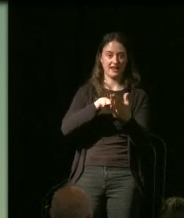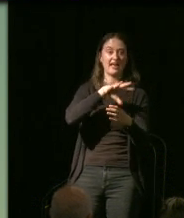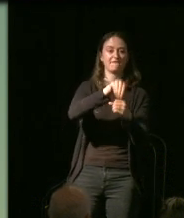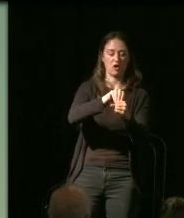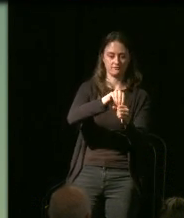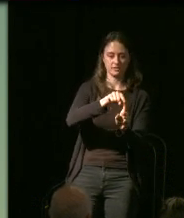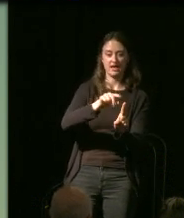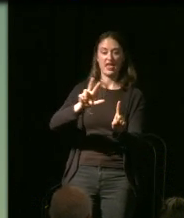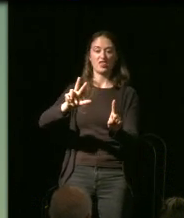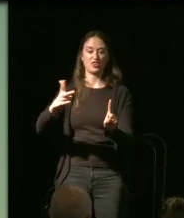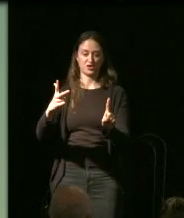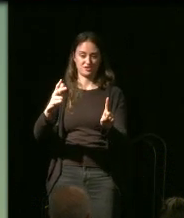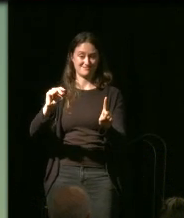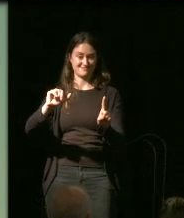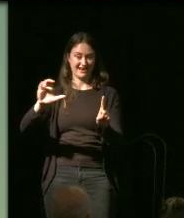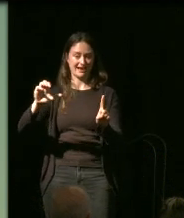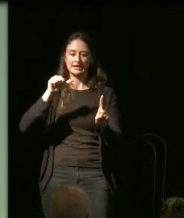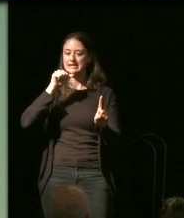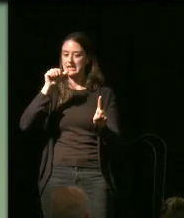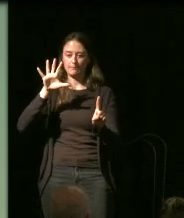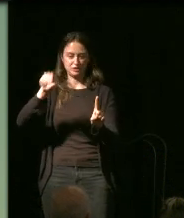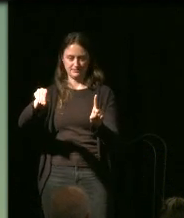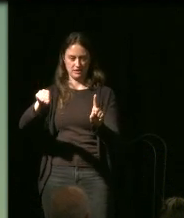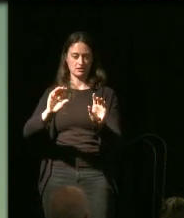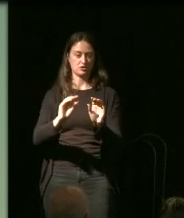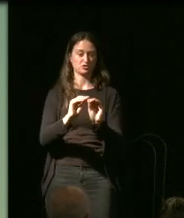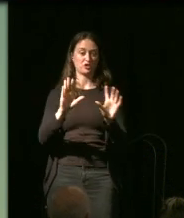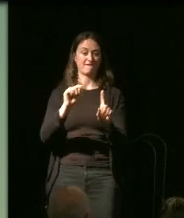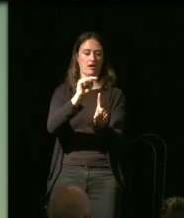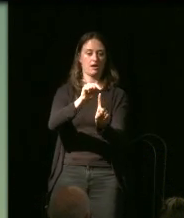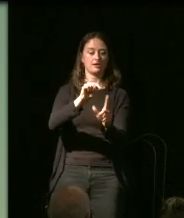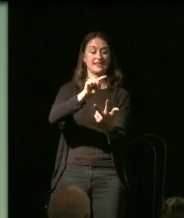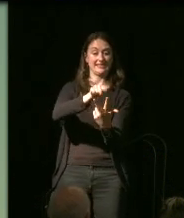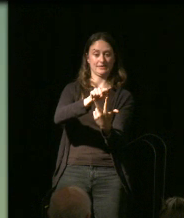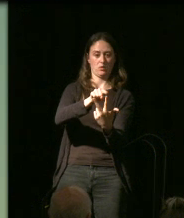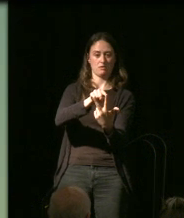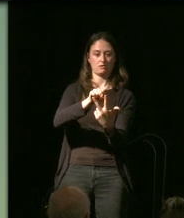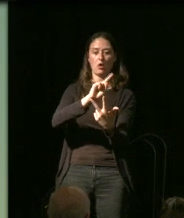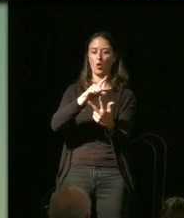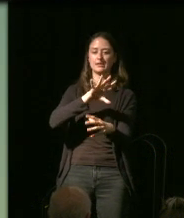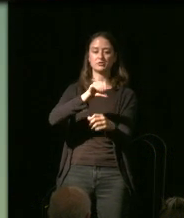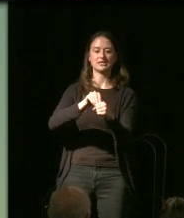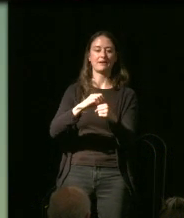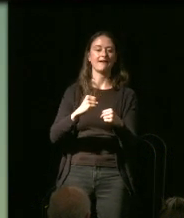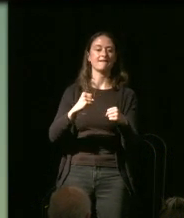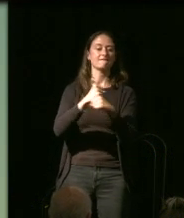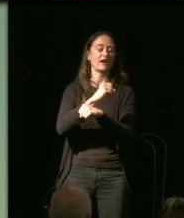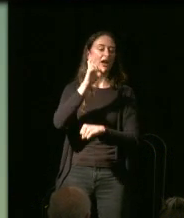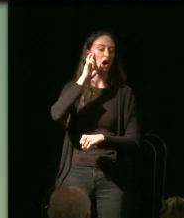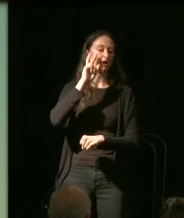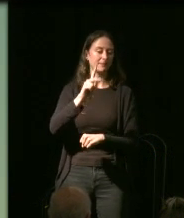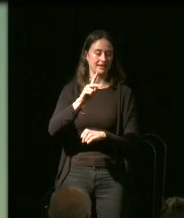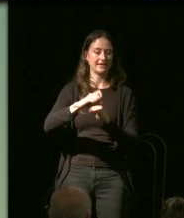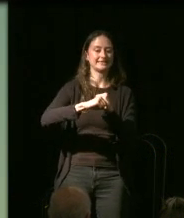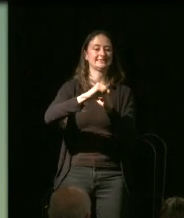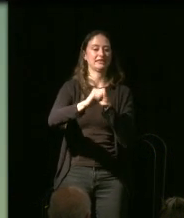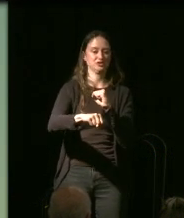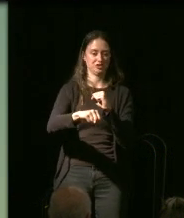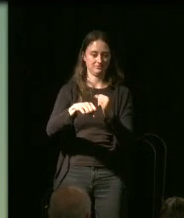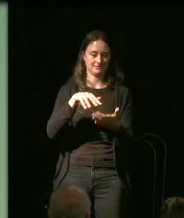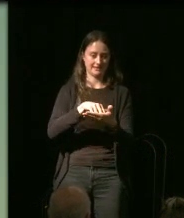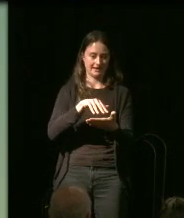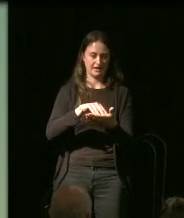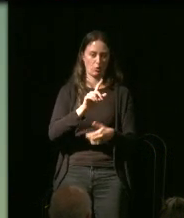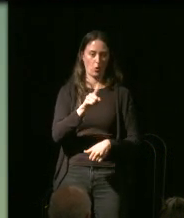in. So we're only participating in the FIGHT RP extension study. So the purpose of this study is